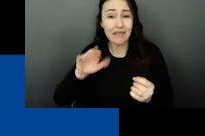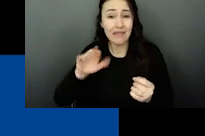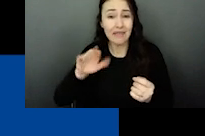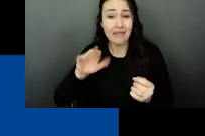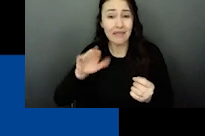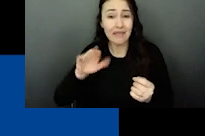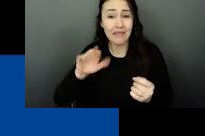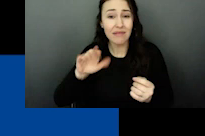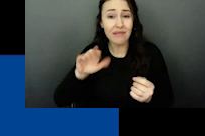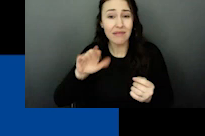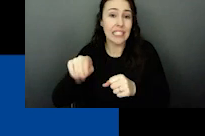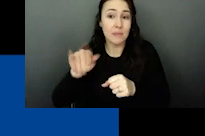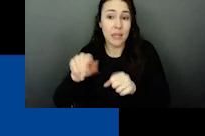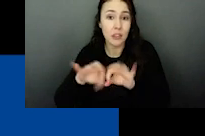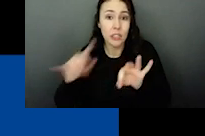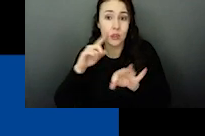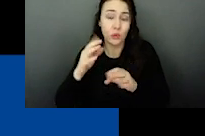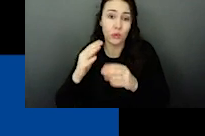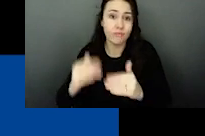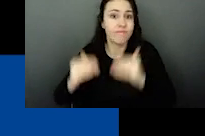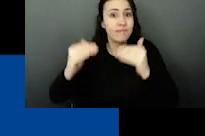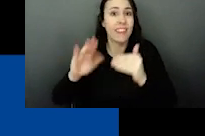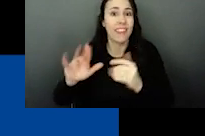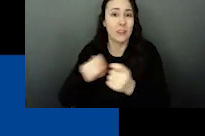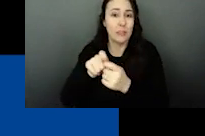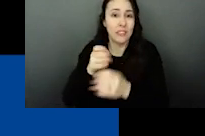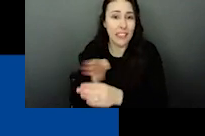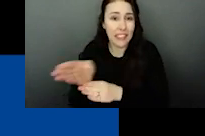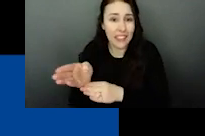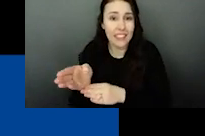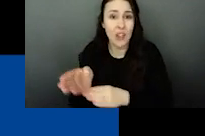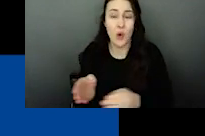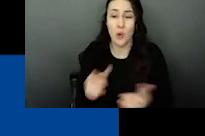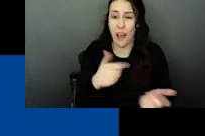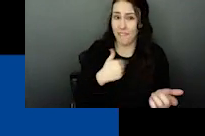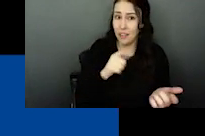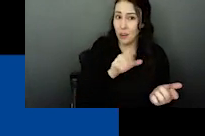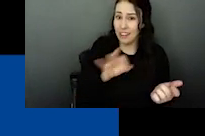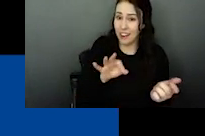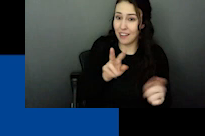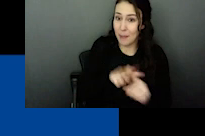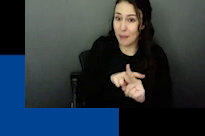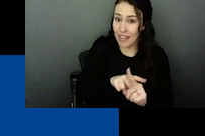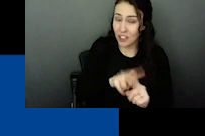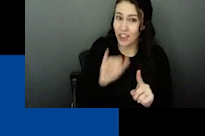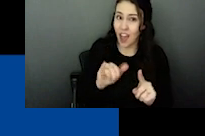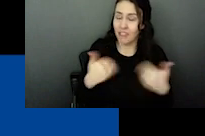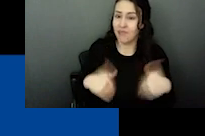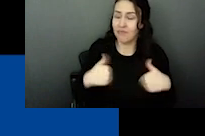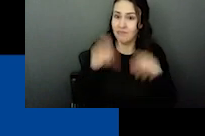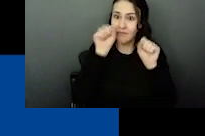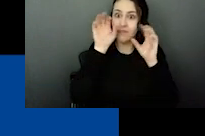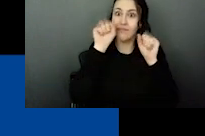more applications for this period is incredible. I mean, that already in applications alone is doubling the number of approved programs that we